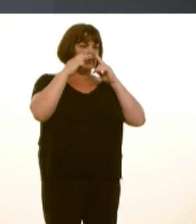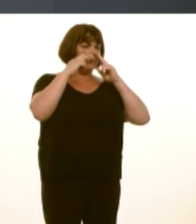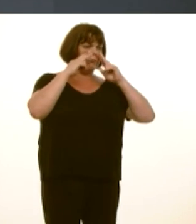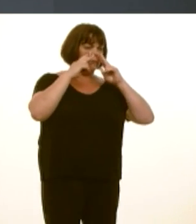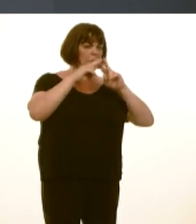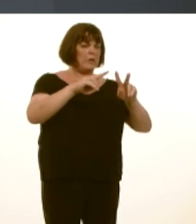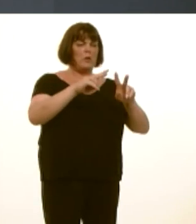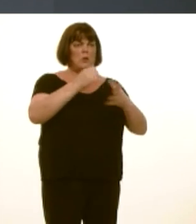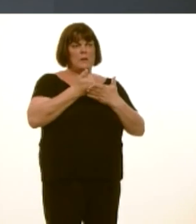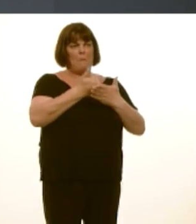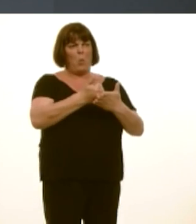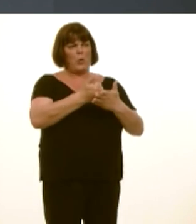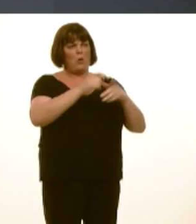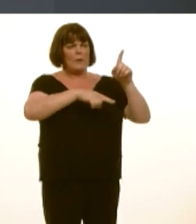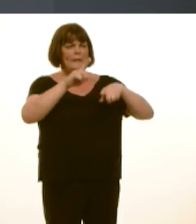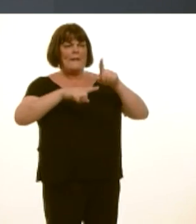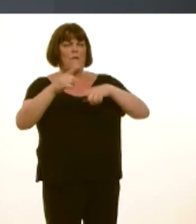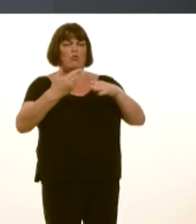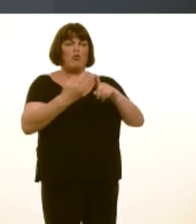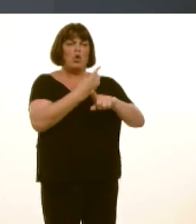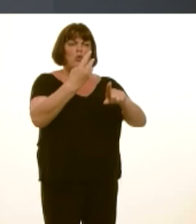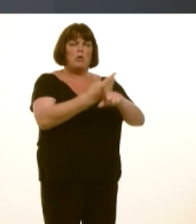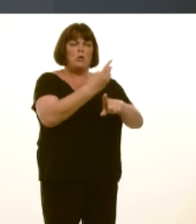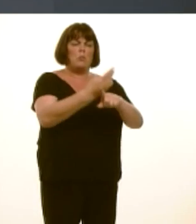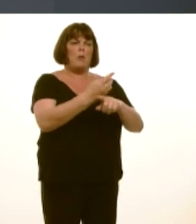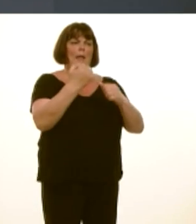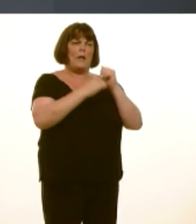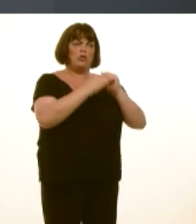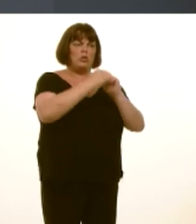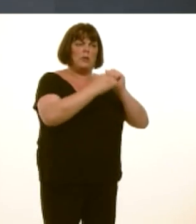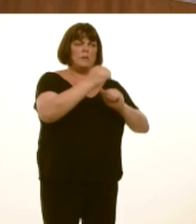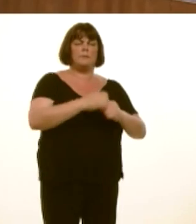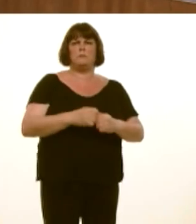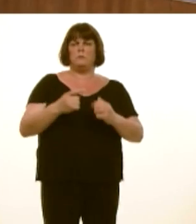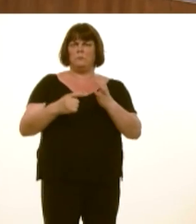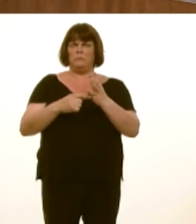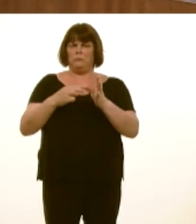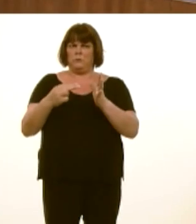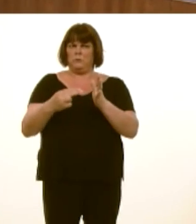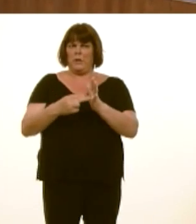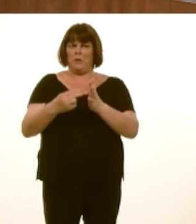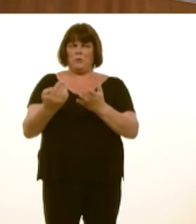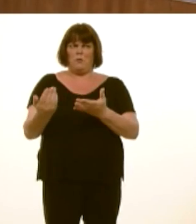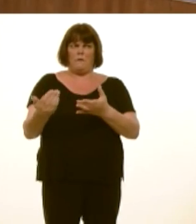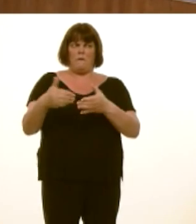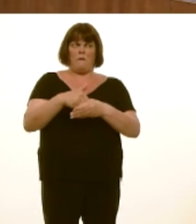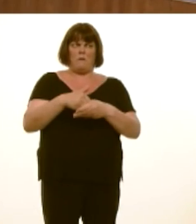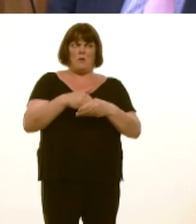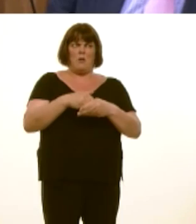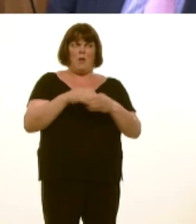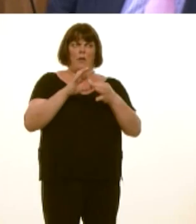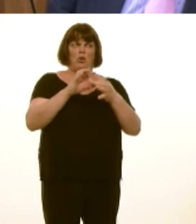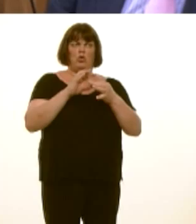much wider mix of renewable energy? Well, TANAID, of course, has nothing to do with the Mid Wales Conjoined Inquiry. It's all a